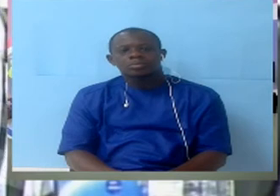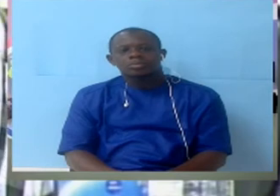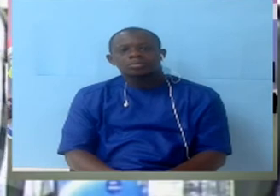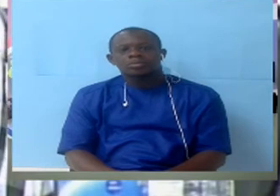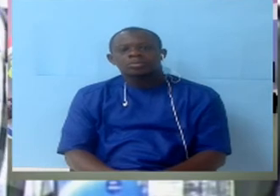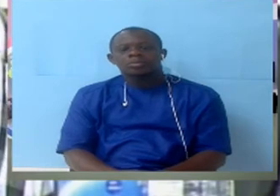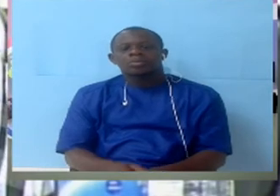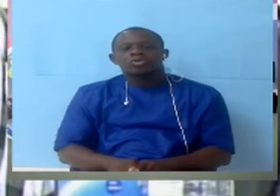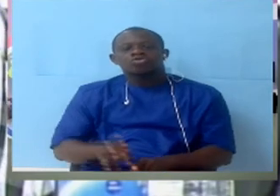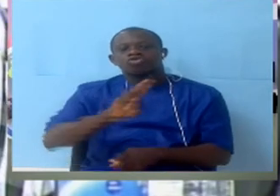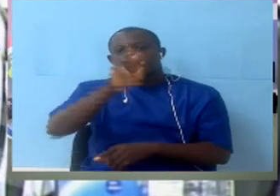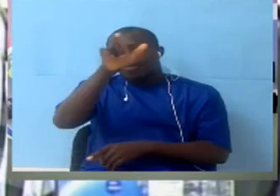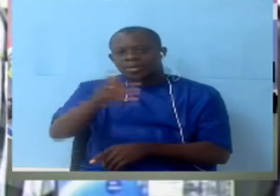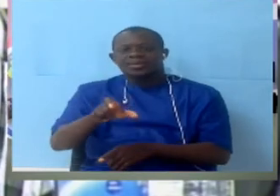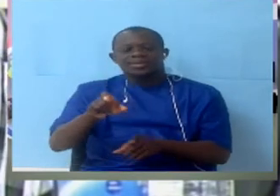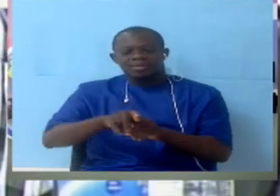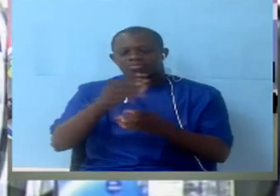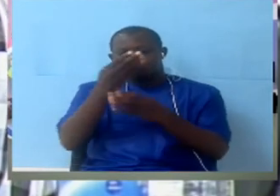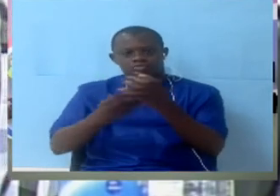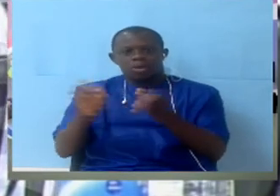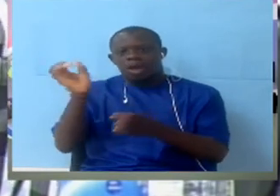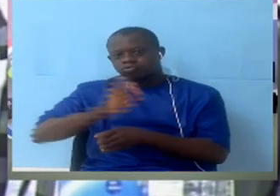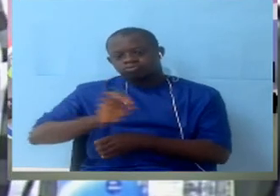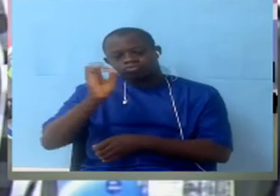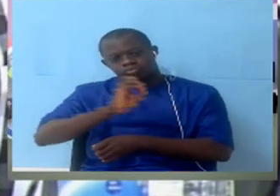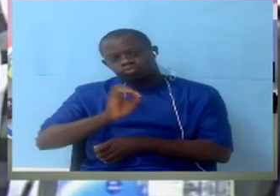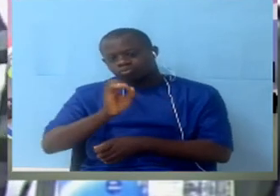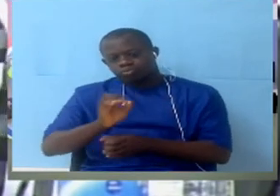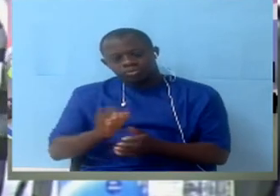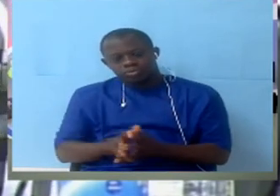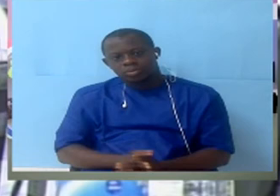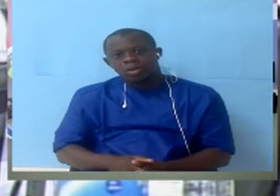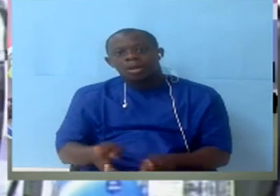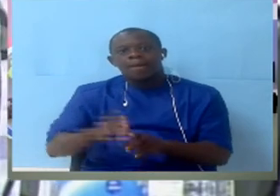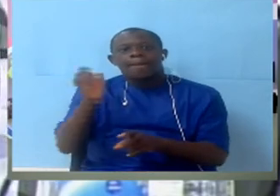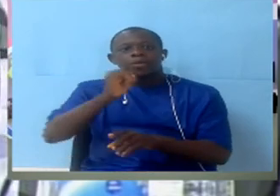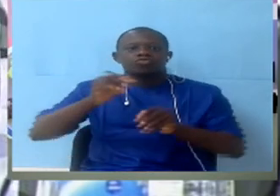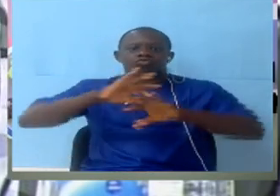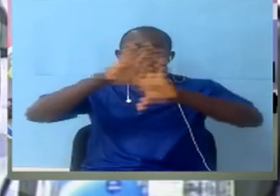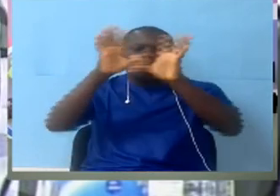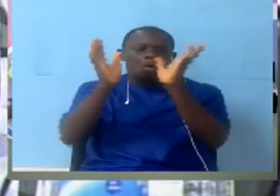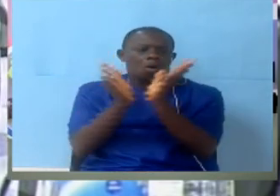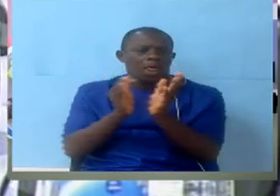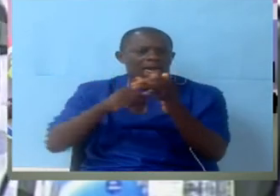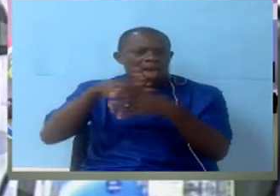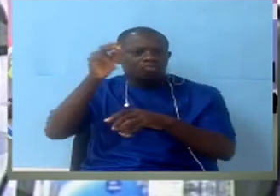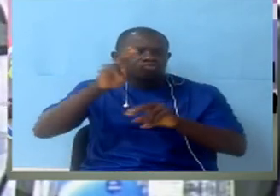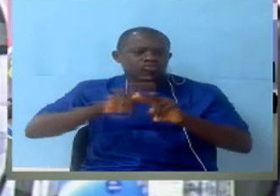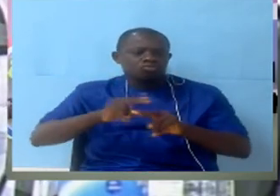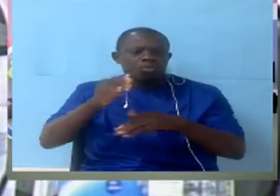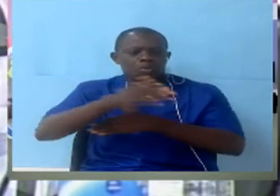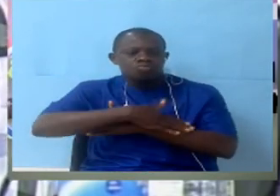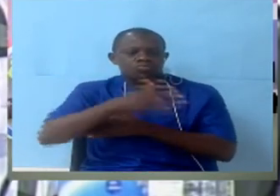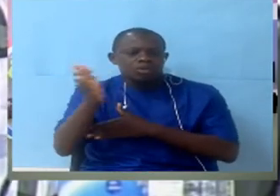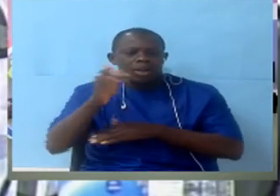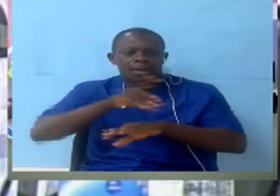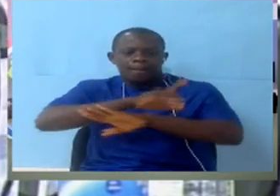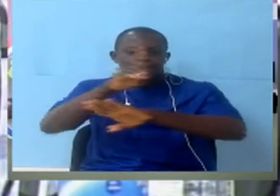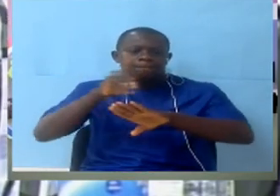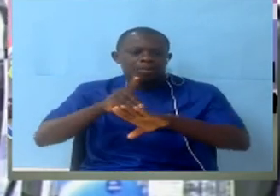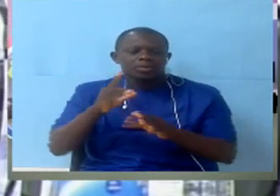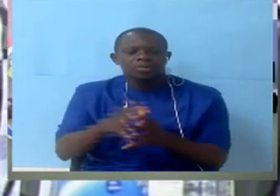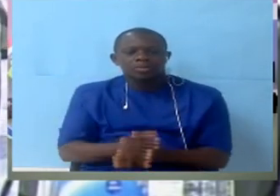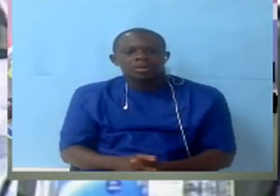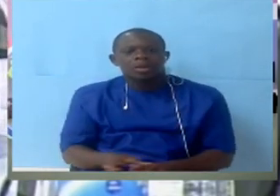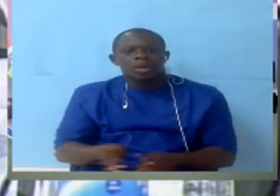No, nobody escaped at that time. Was to definitely another si bunda balto. Because we all came out and sat at the main gate. Was security masoroje